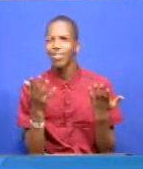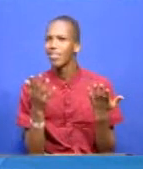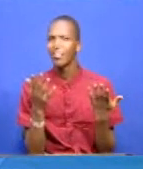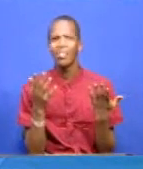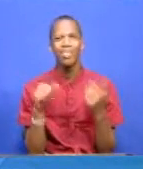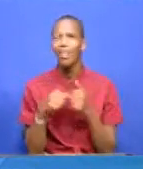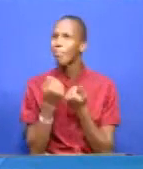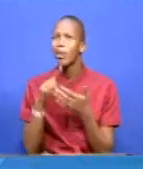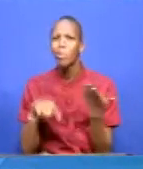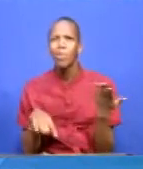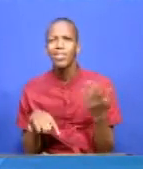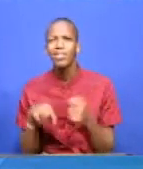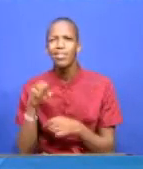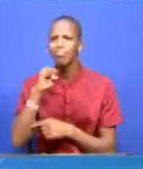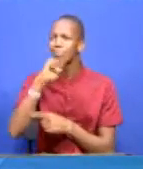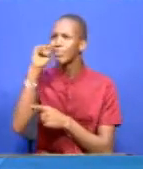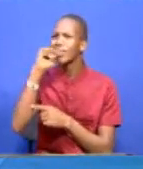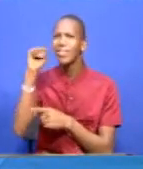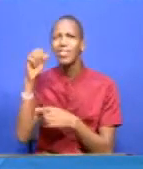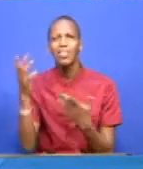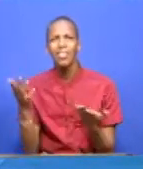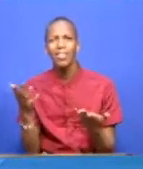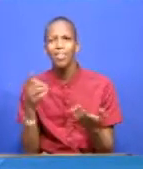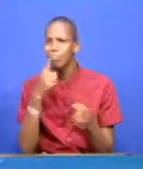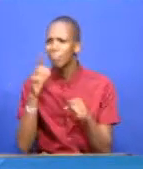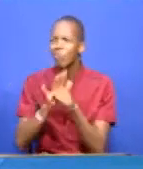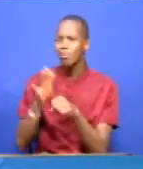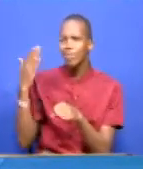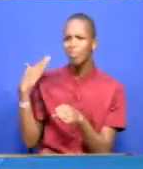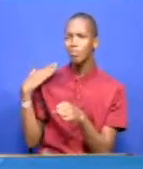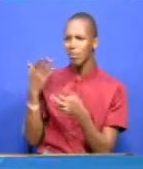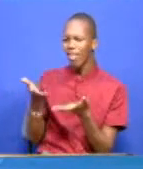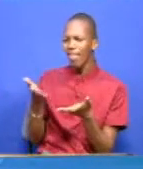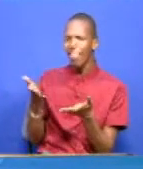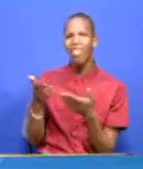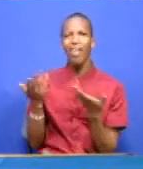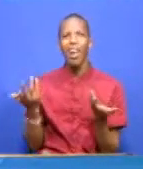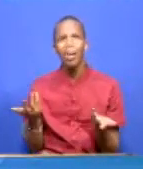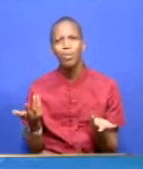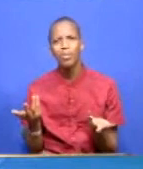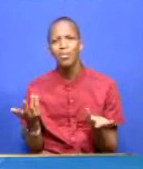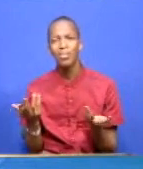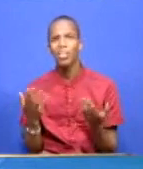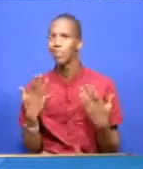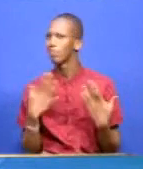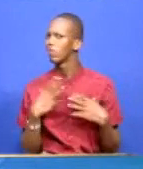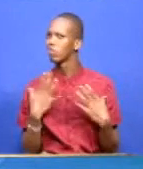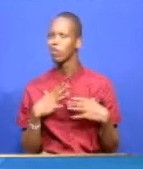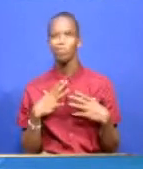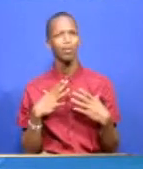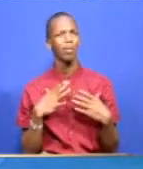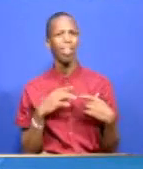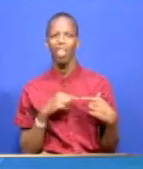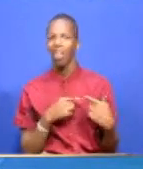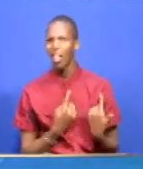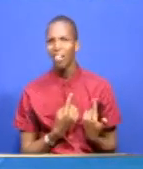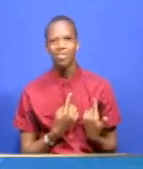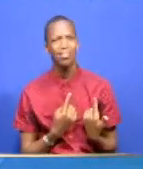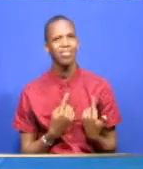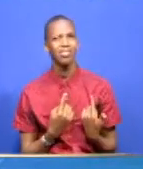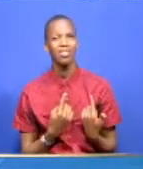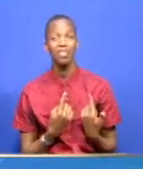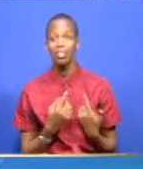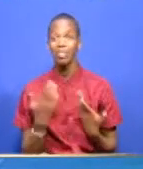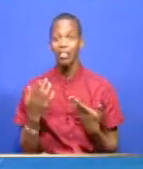politicians and the promises they had made. People are still hurt. The wounds of